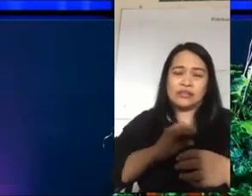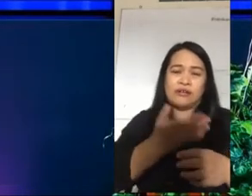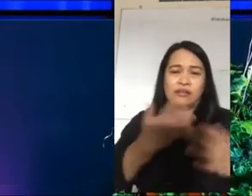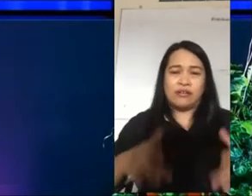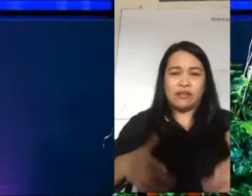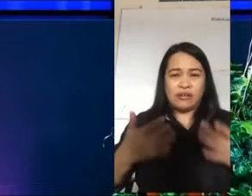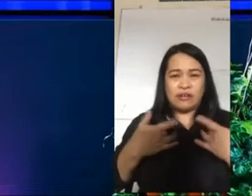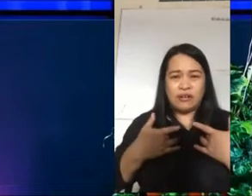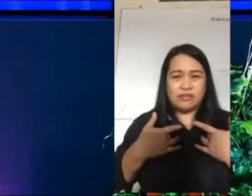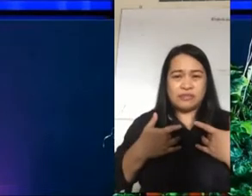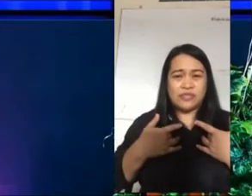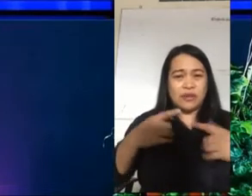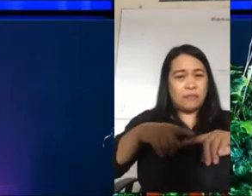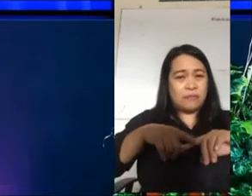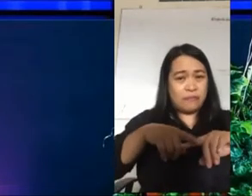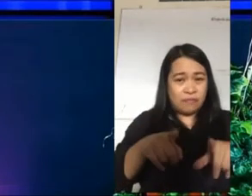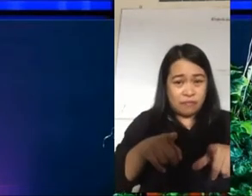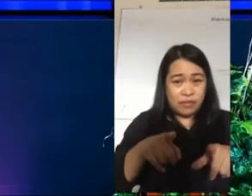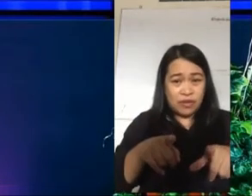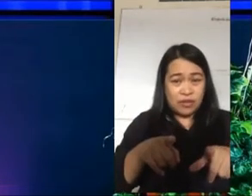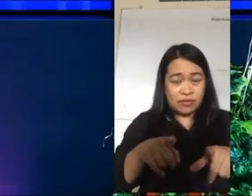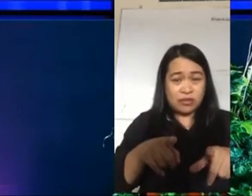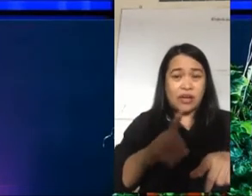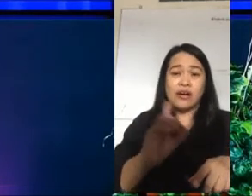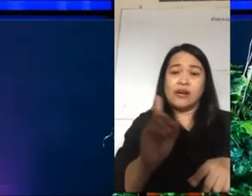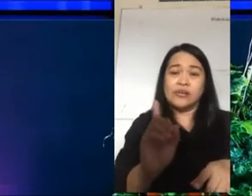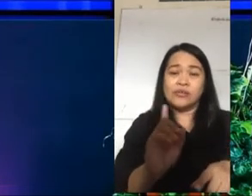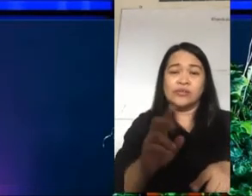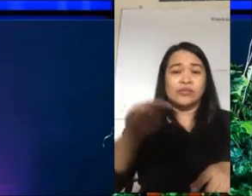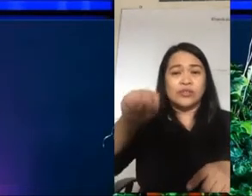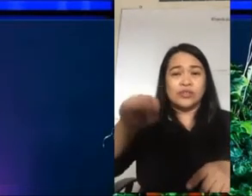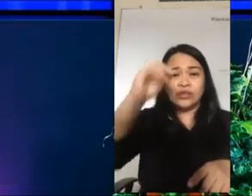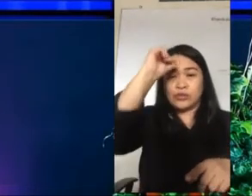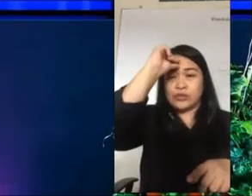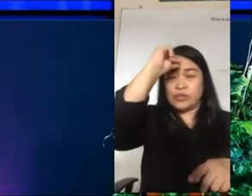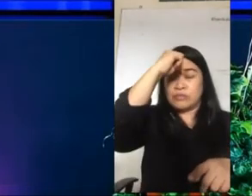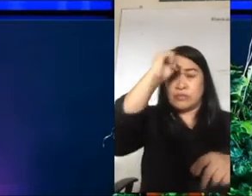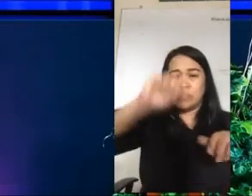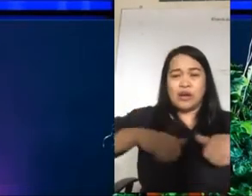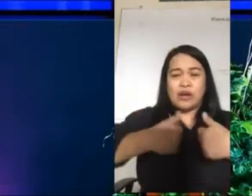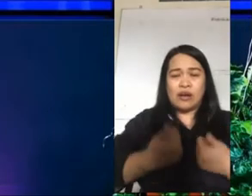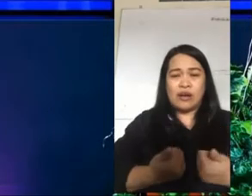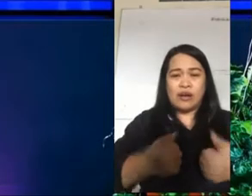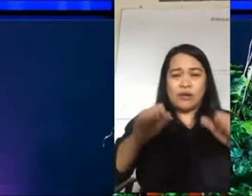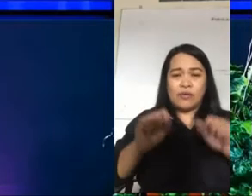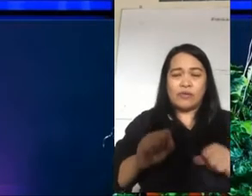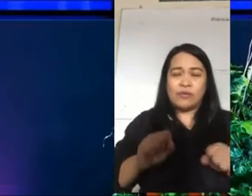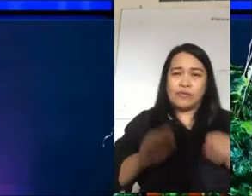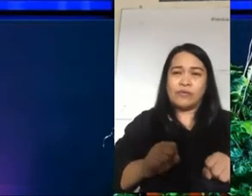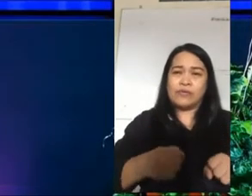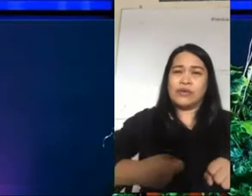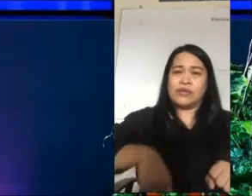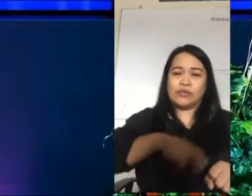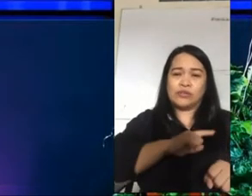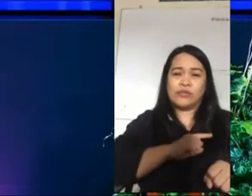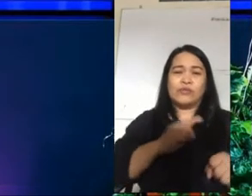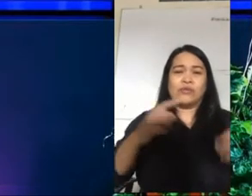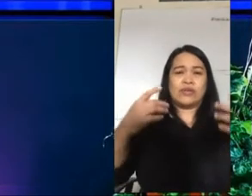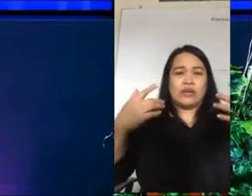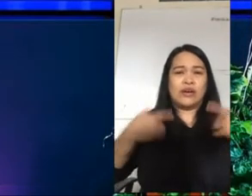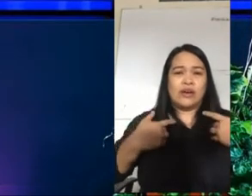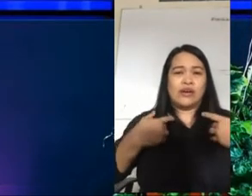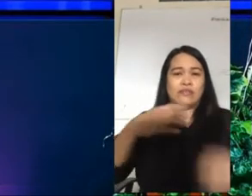do? What do we need to remember? How can we take courage in the face of change? Number